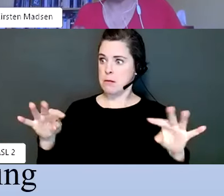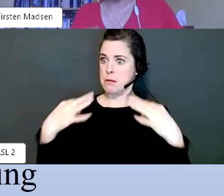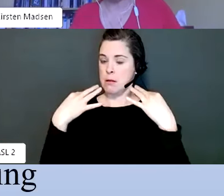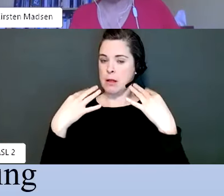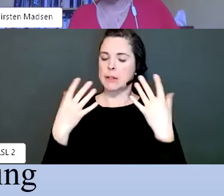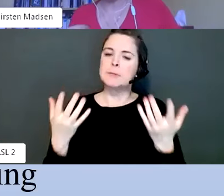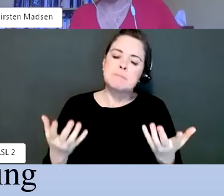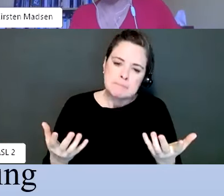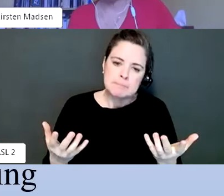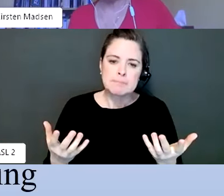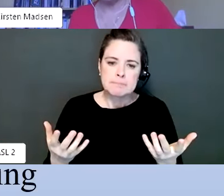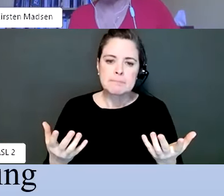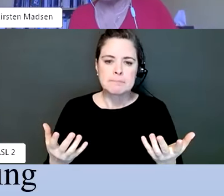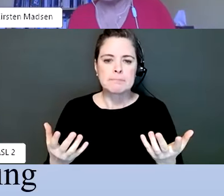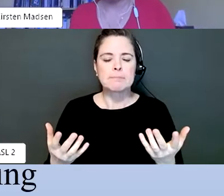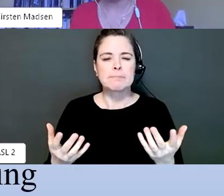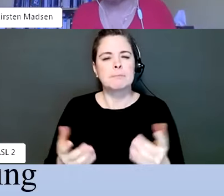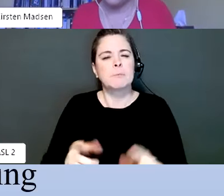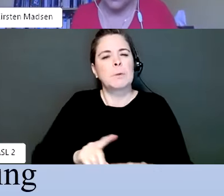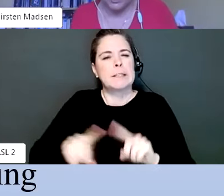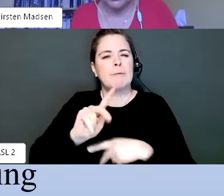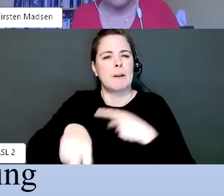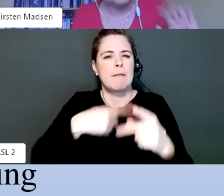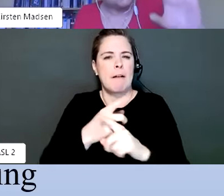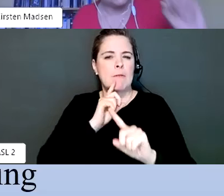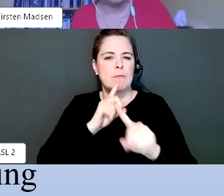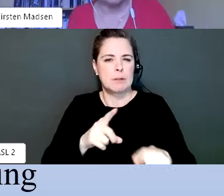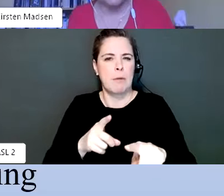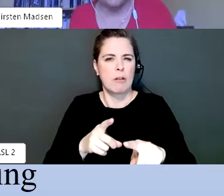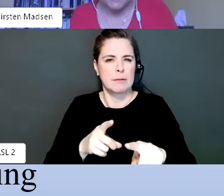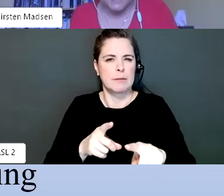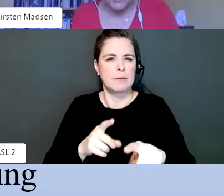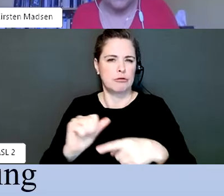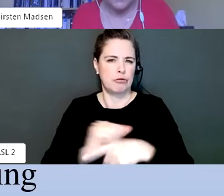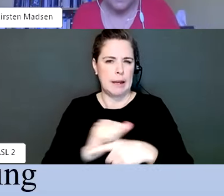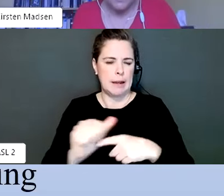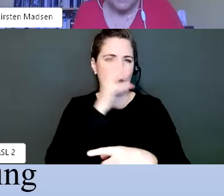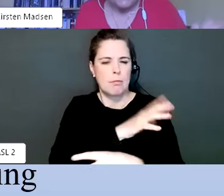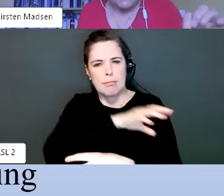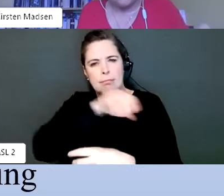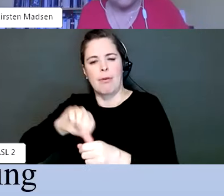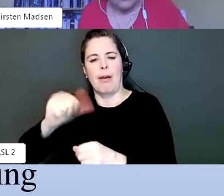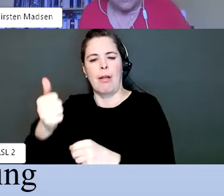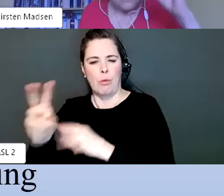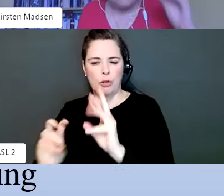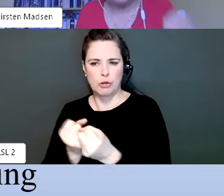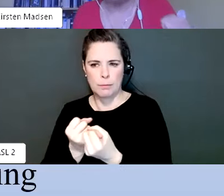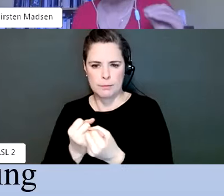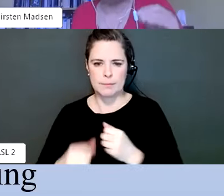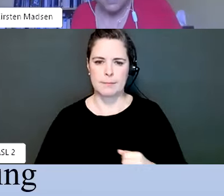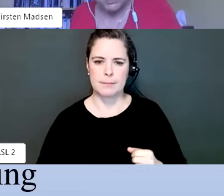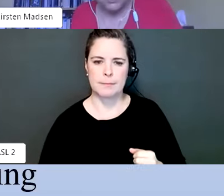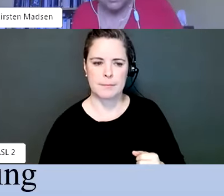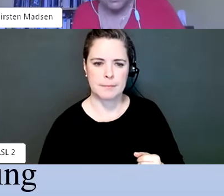we incorporate this response training into other workshops, but I'll talk about that a bit later. Now, the